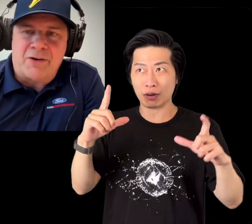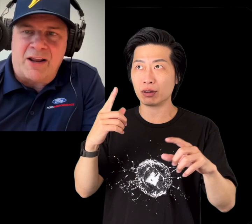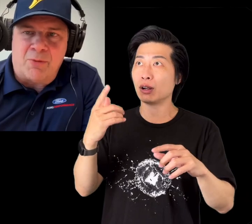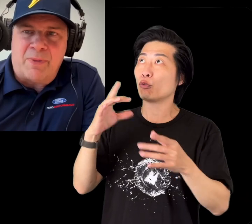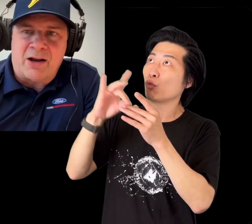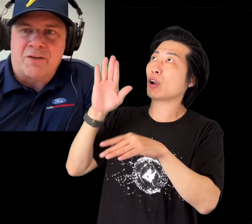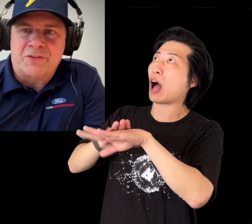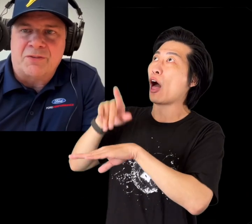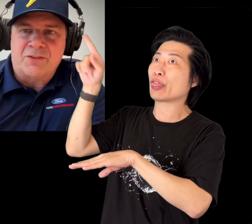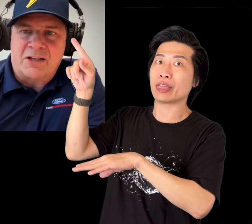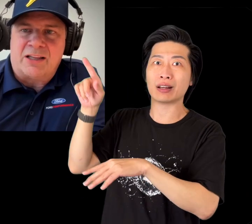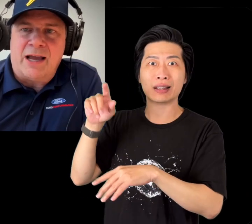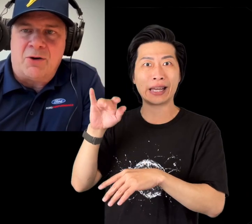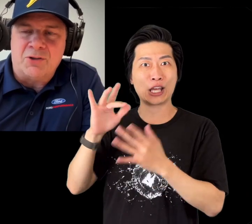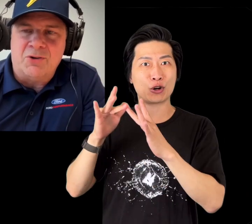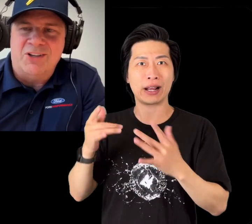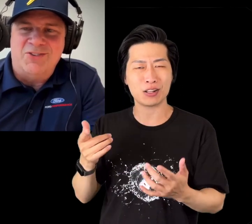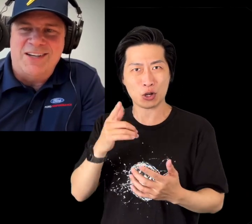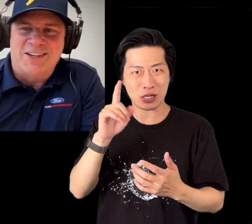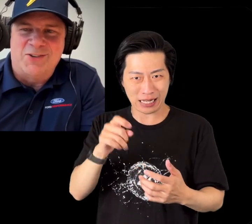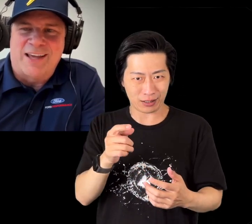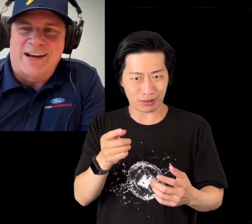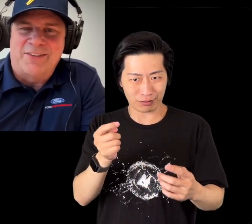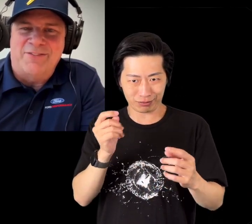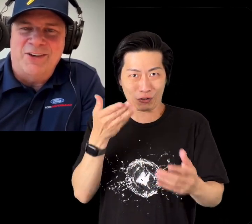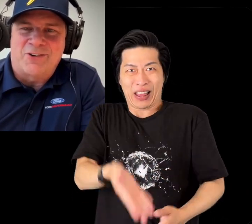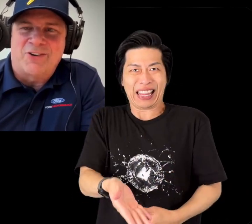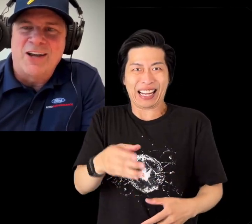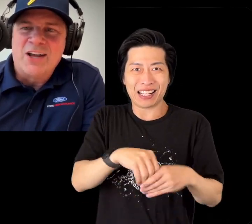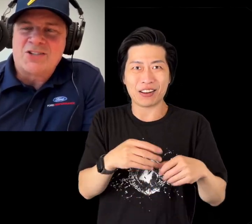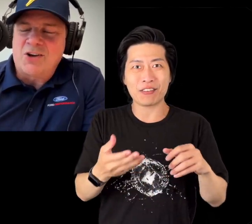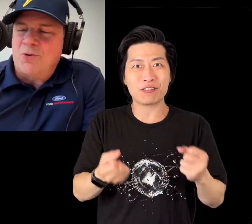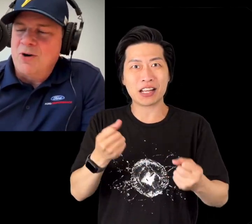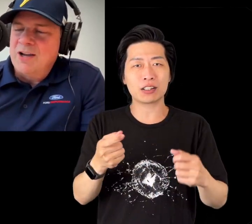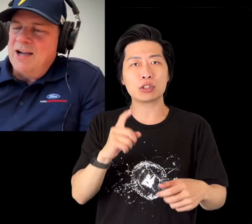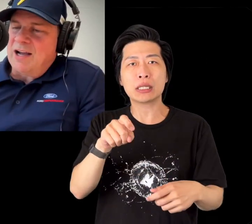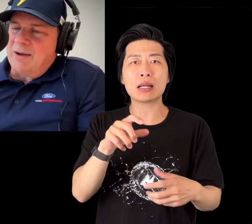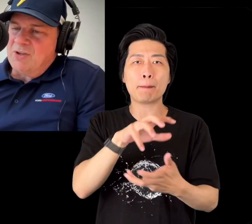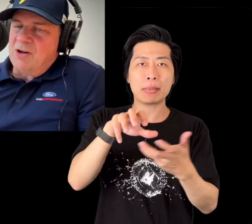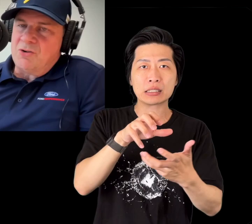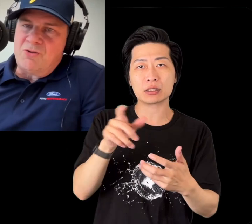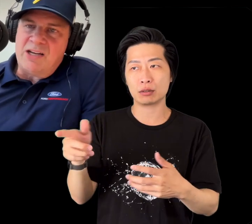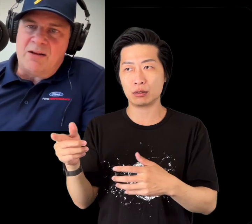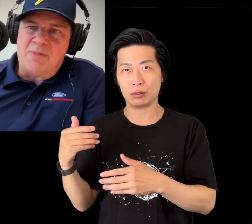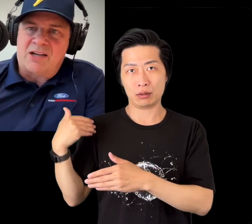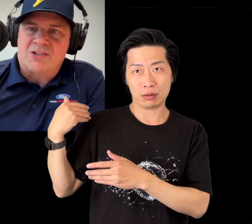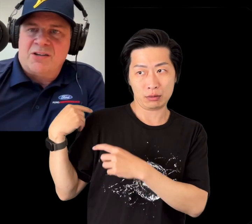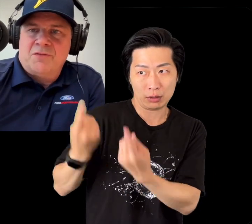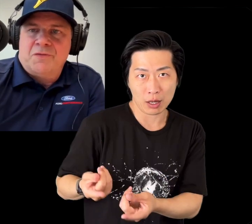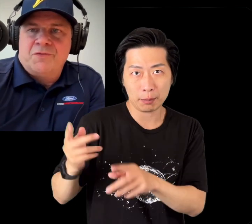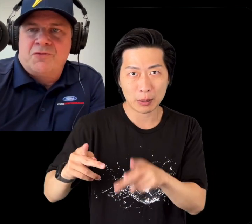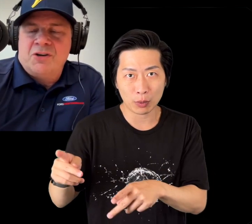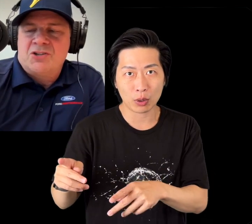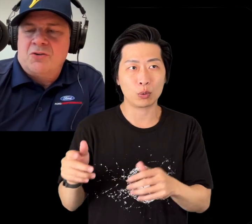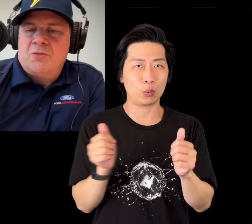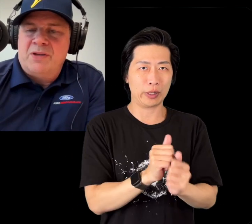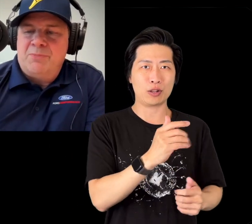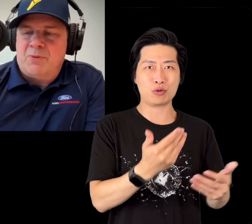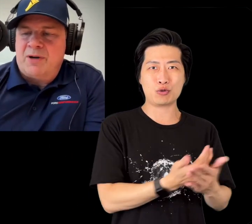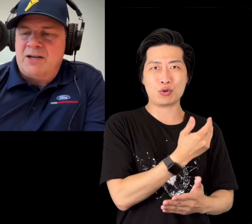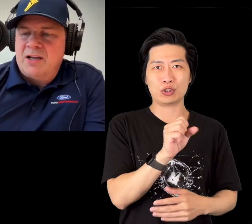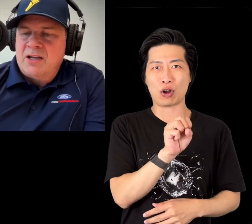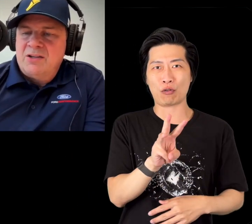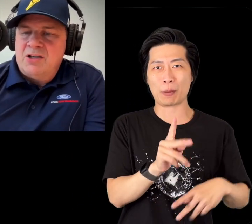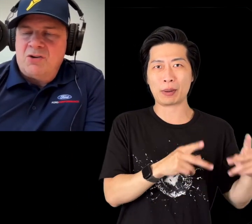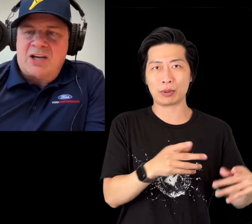want to fire an airbag off the cloud. You need to do that in the vehicle. So, you need a mix of traditional